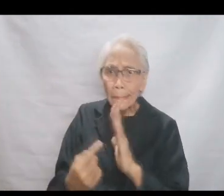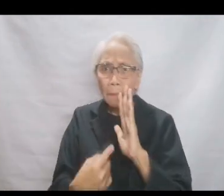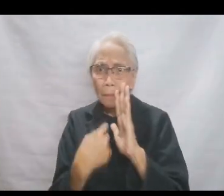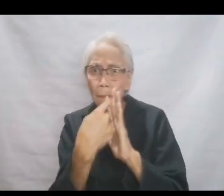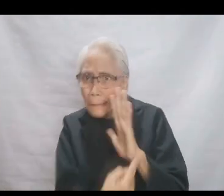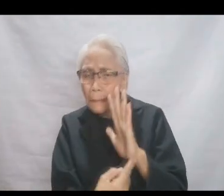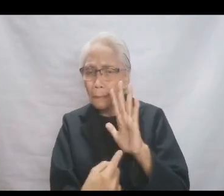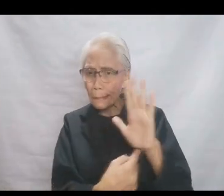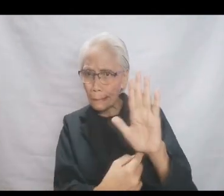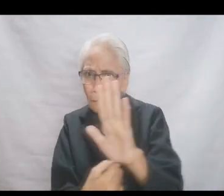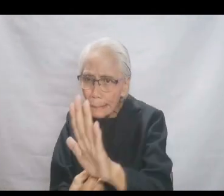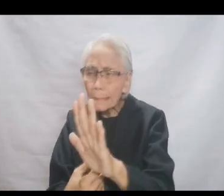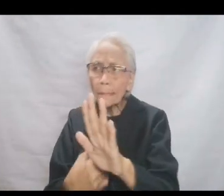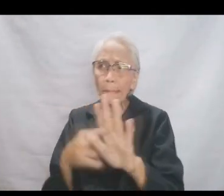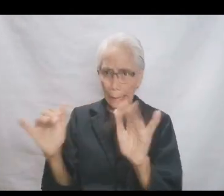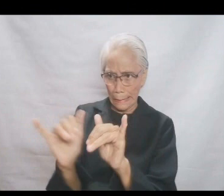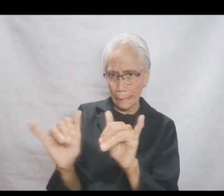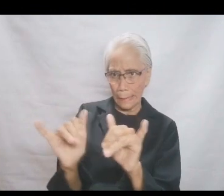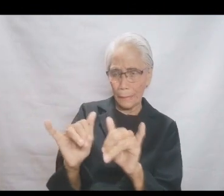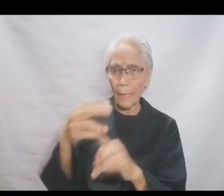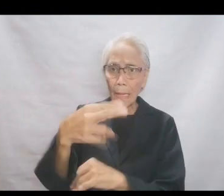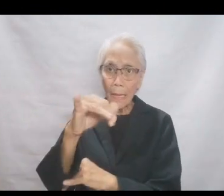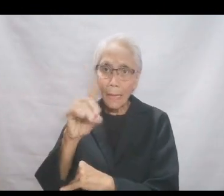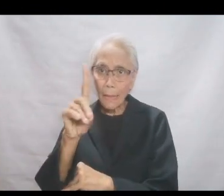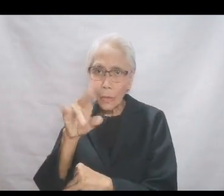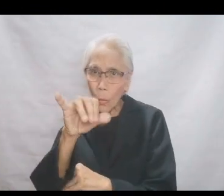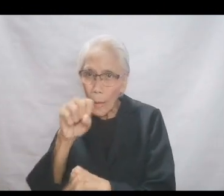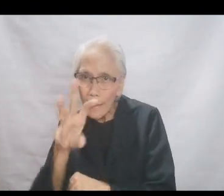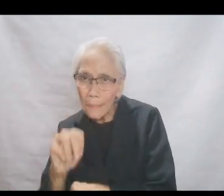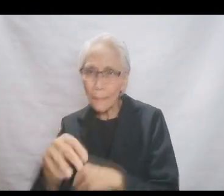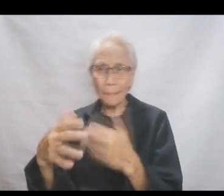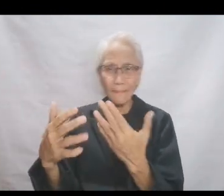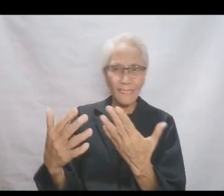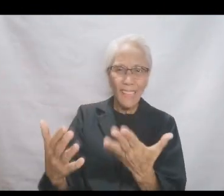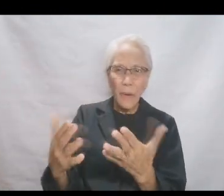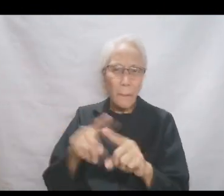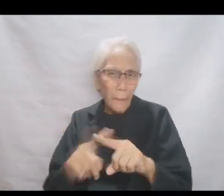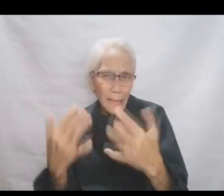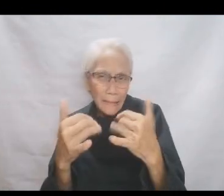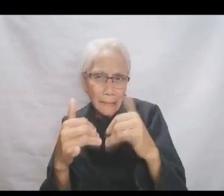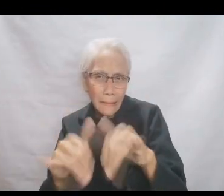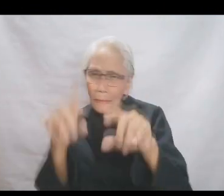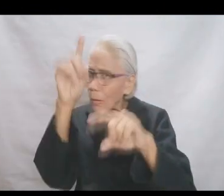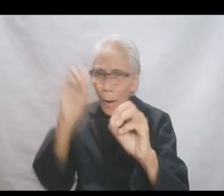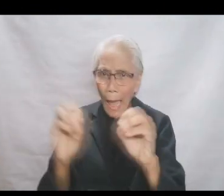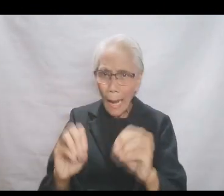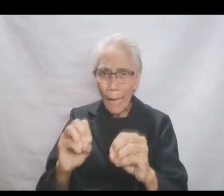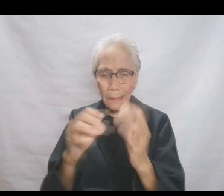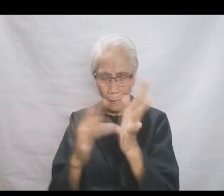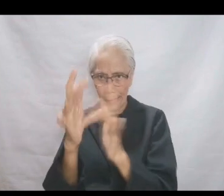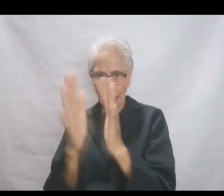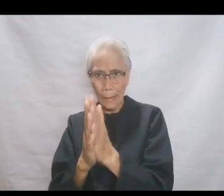these manifestations so similar to Eastern religions and Hinduism and the Kundalini cults, and yet they're not found